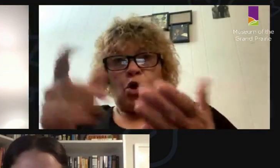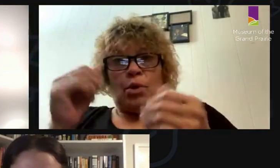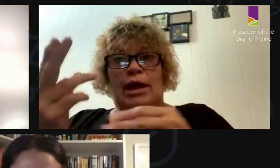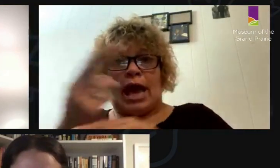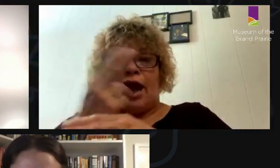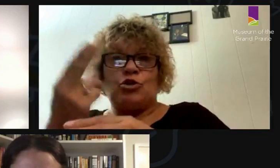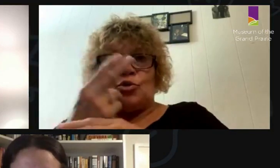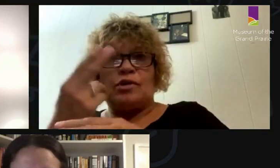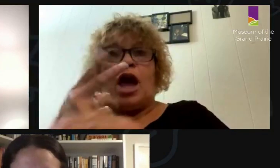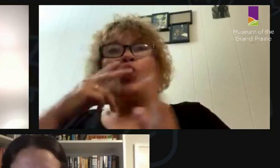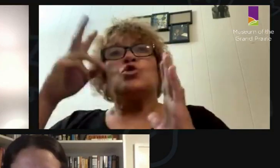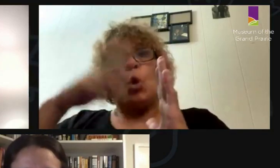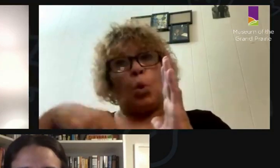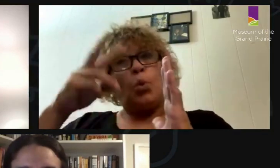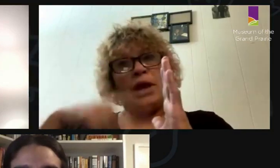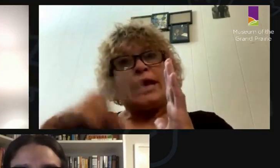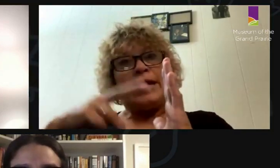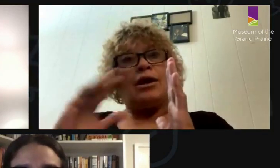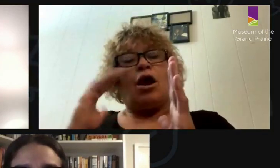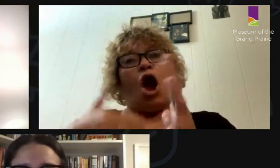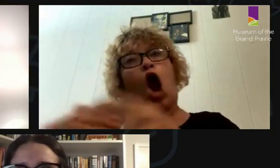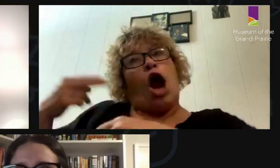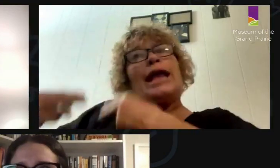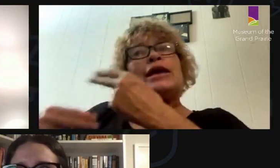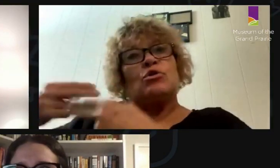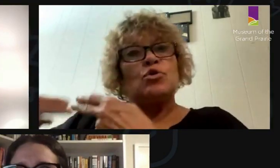about this history, and that is working on more